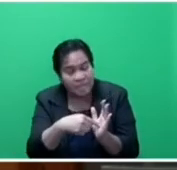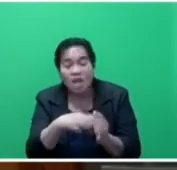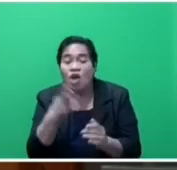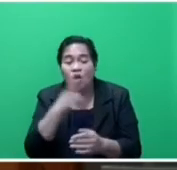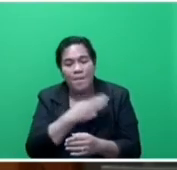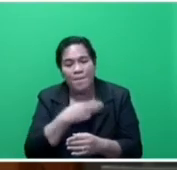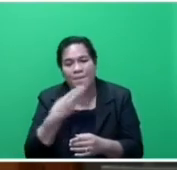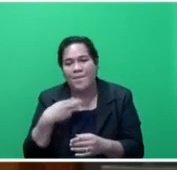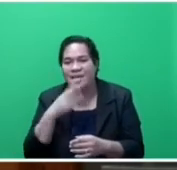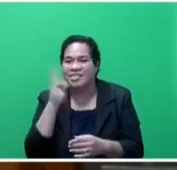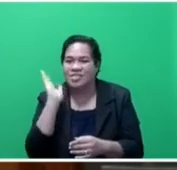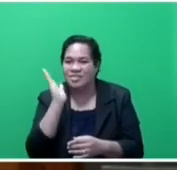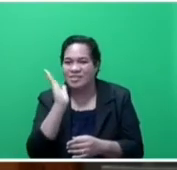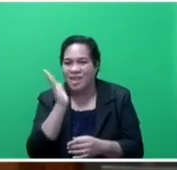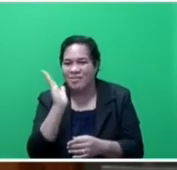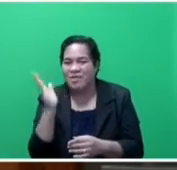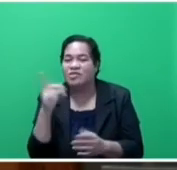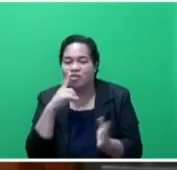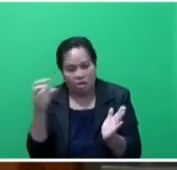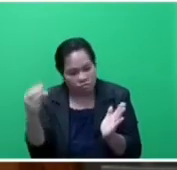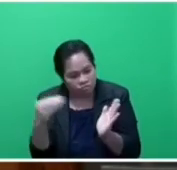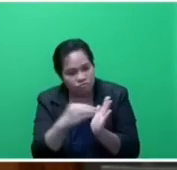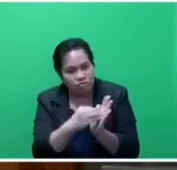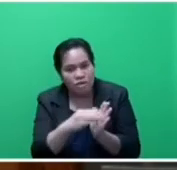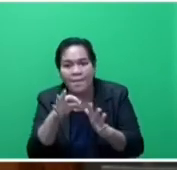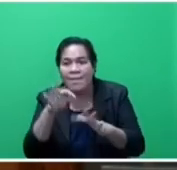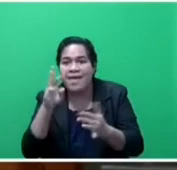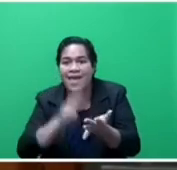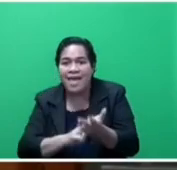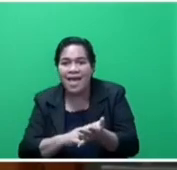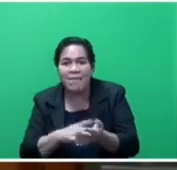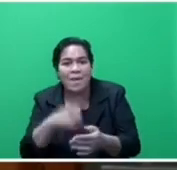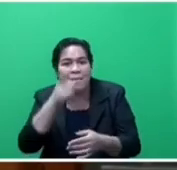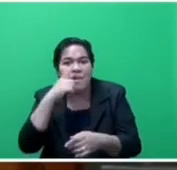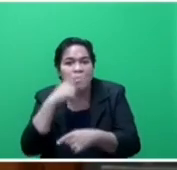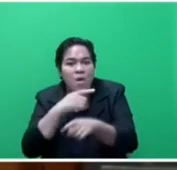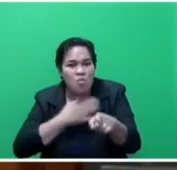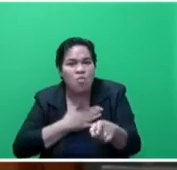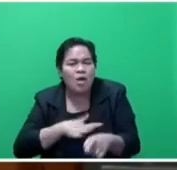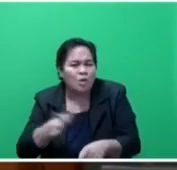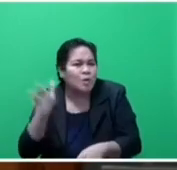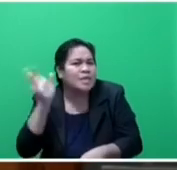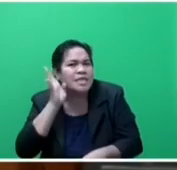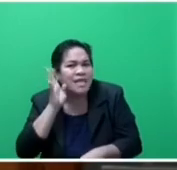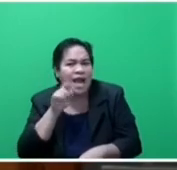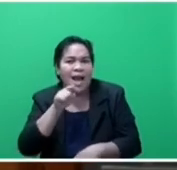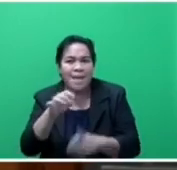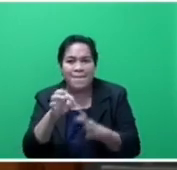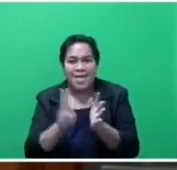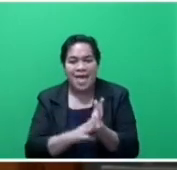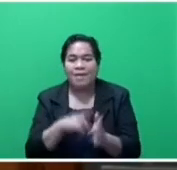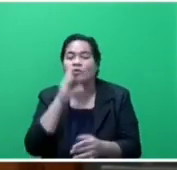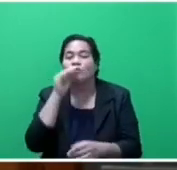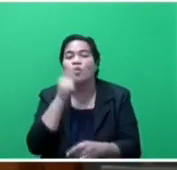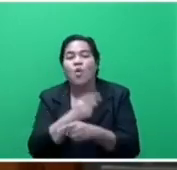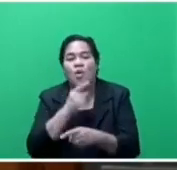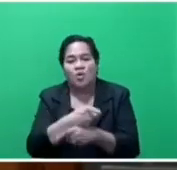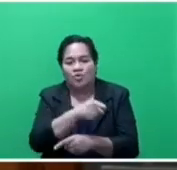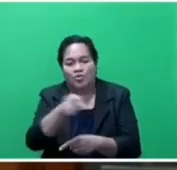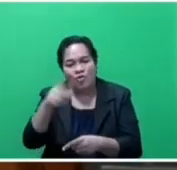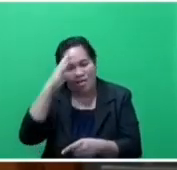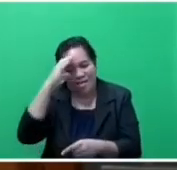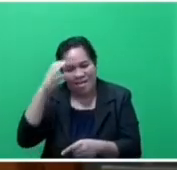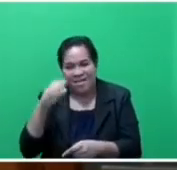statements. The Honourable Prime Minister, the people are looking forward to hear from you, sir, to speak to the nation on what